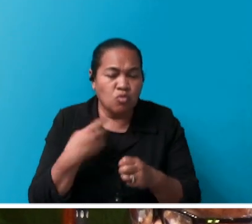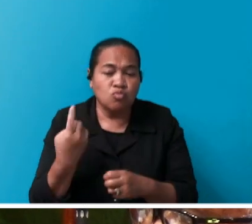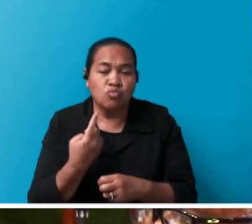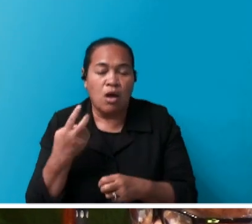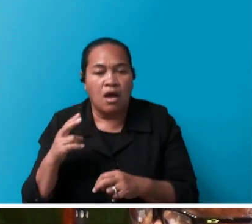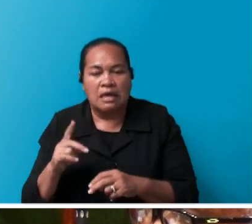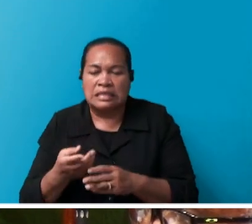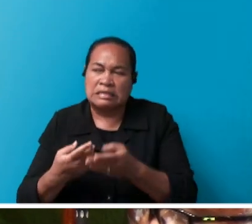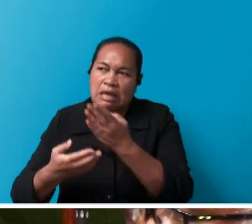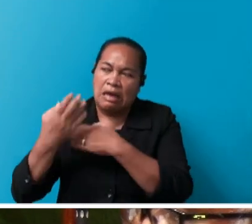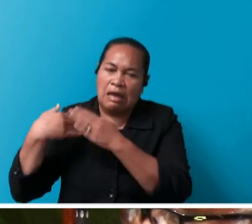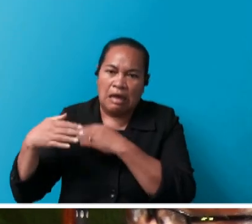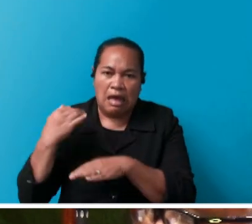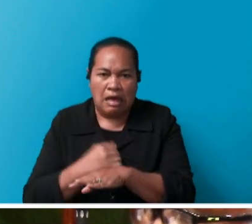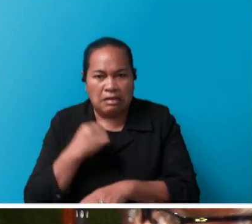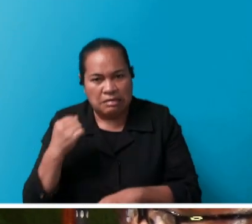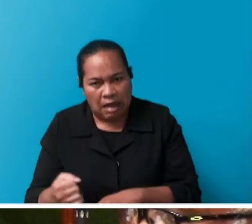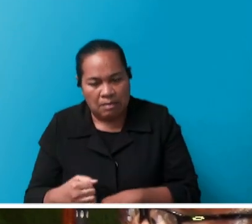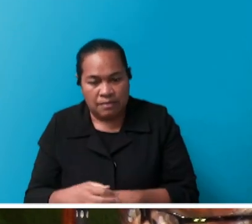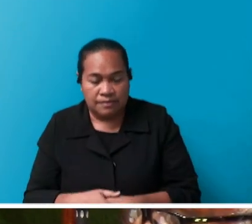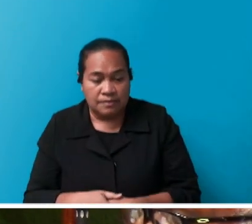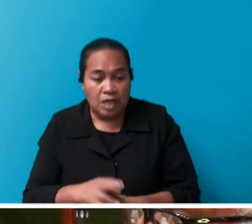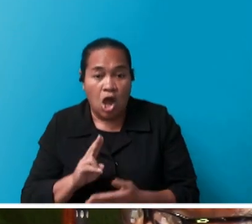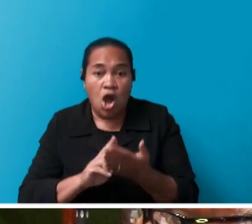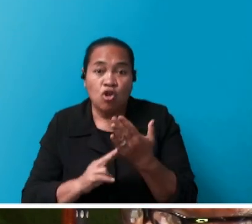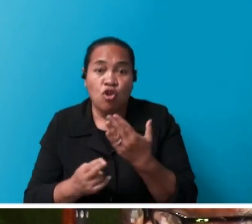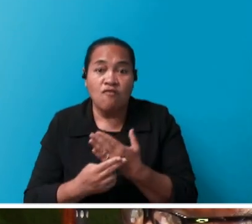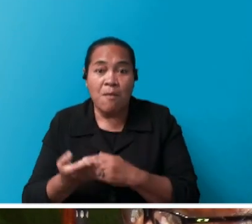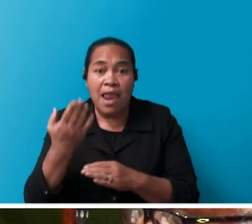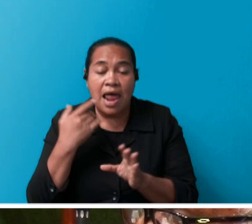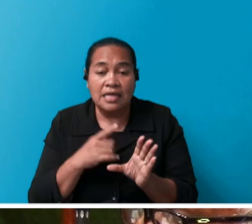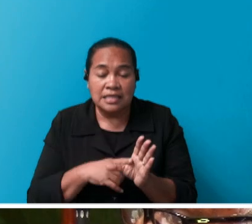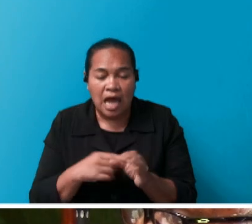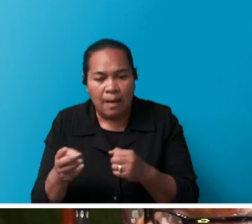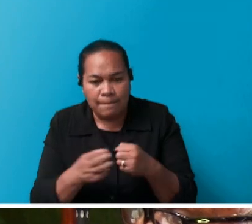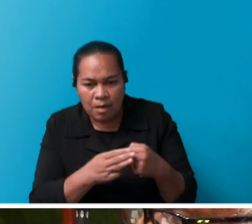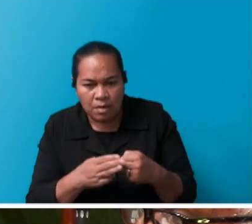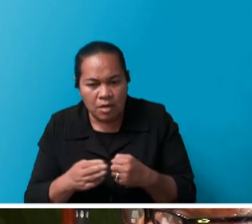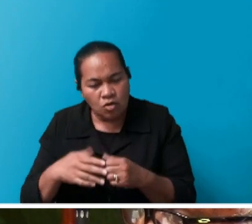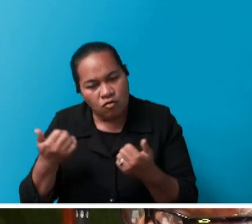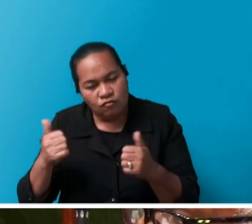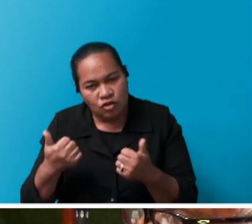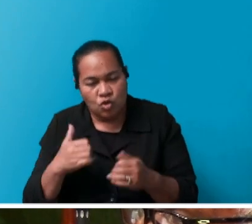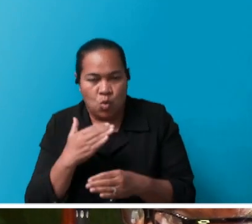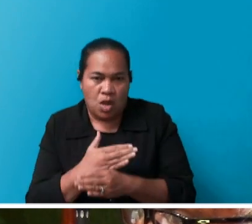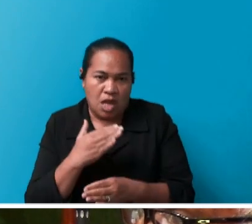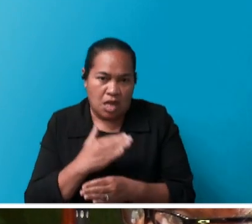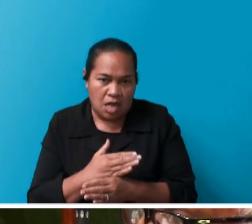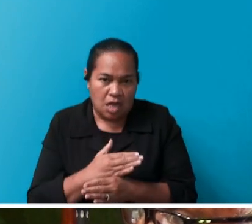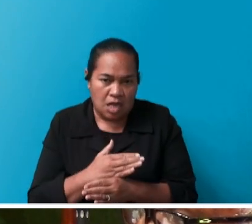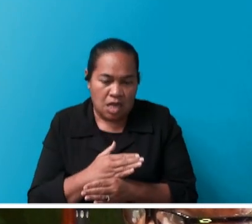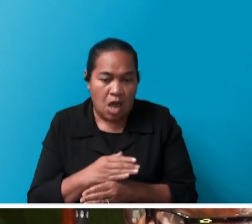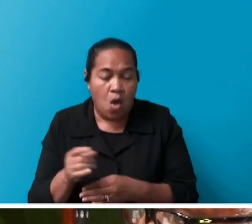by previous government. In November last year, our maintenance team have completed renovation work that include